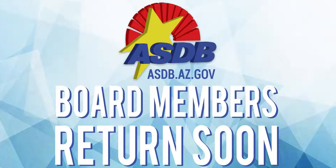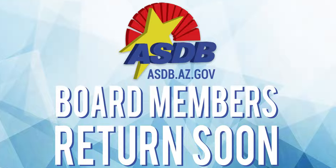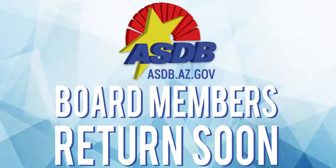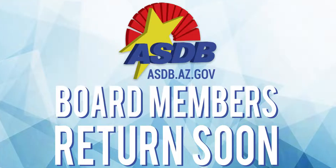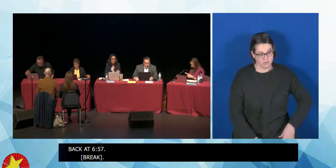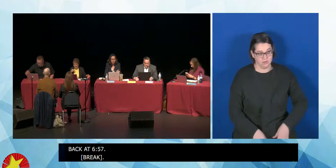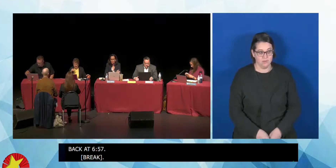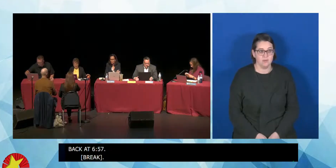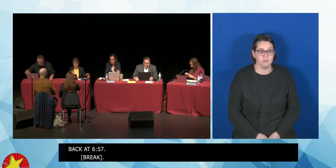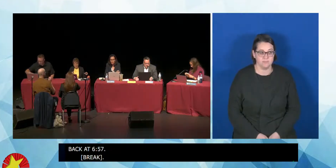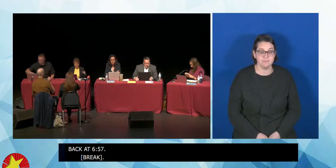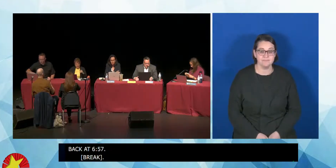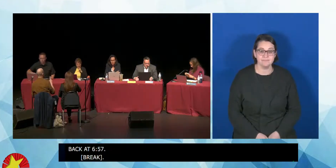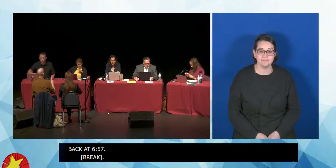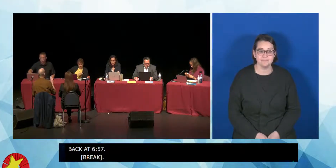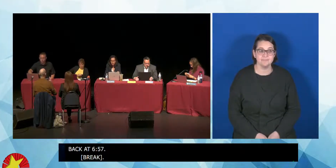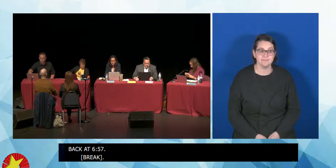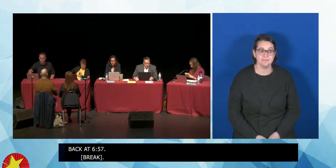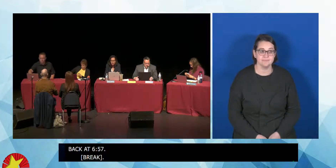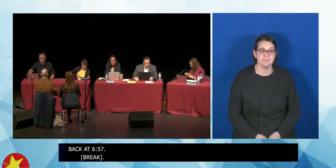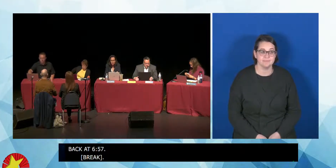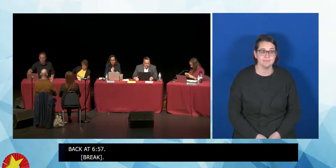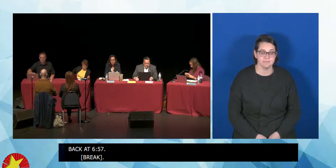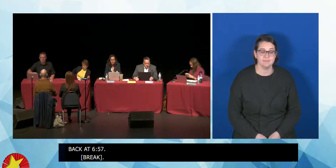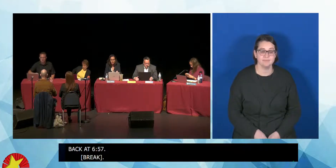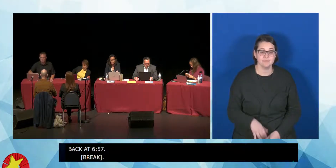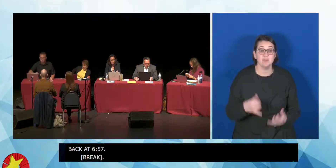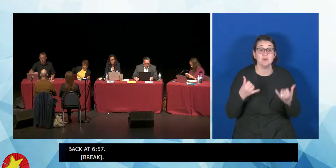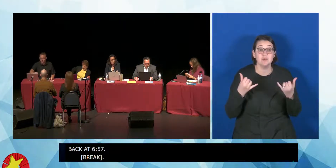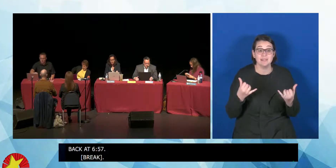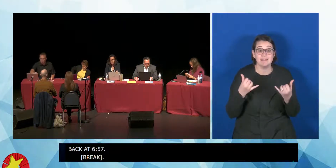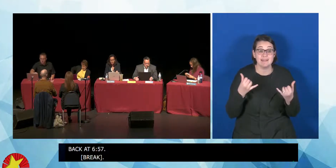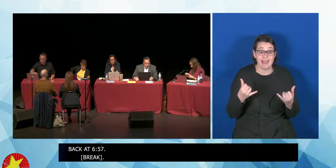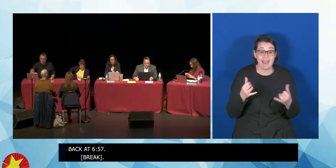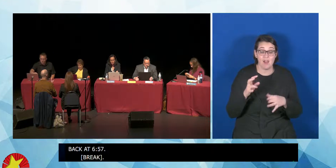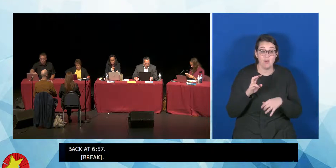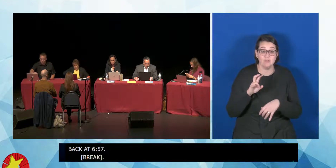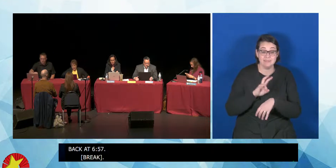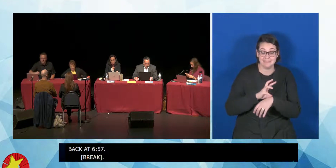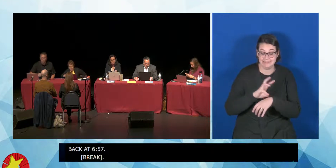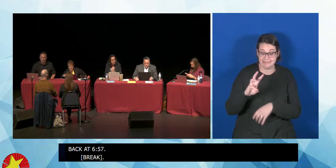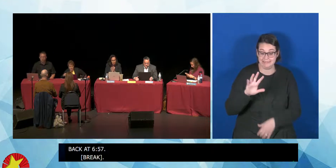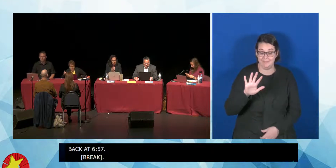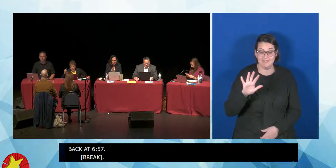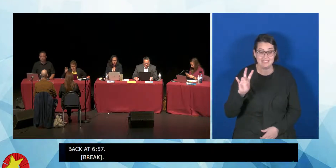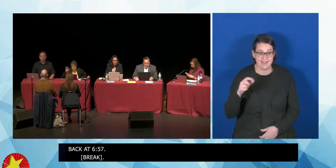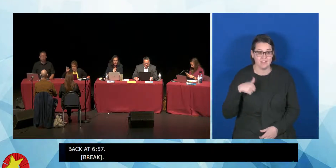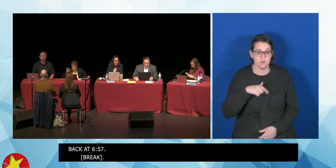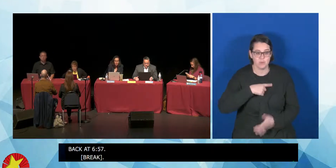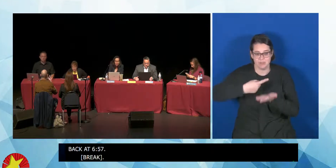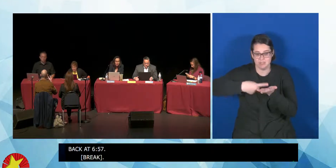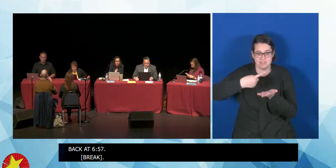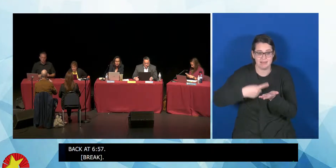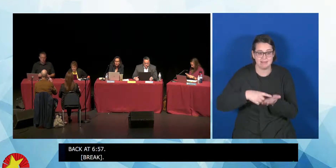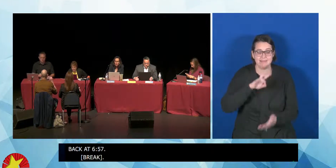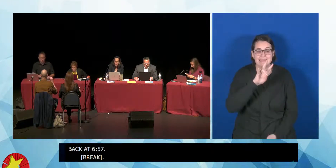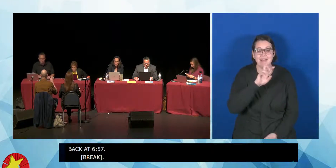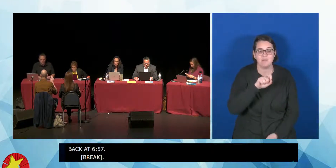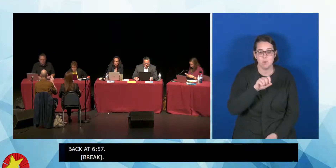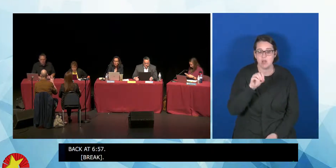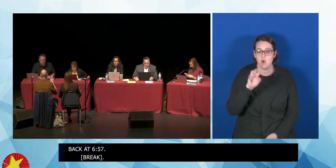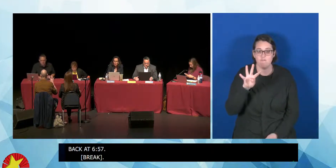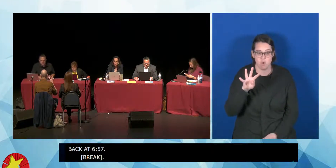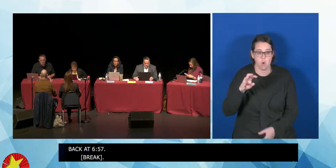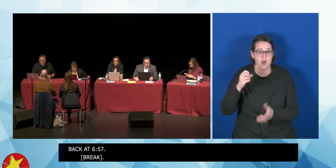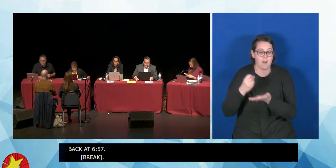Okay, everyone, it is 6:57. We are at 7:04, approval of policies. So I know that